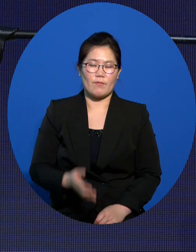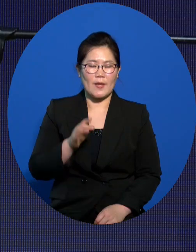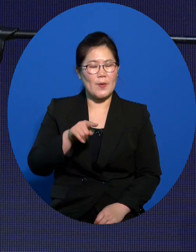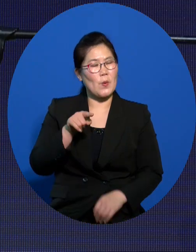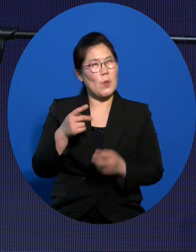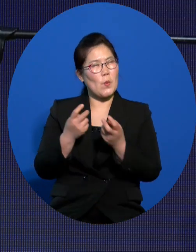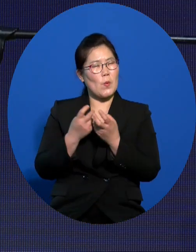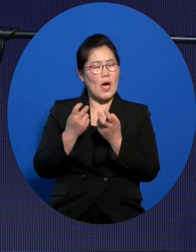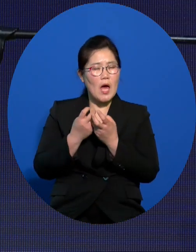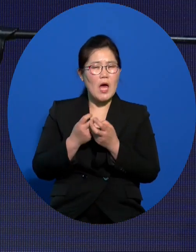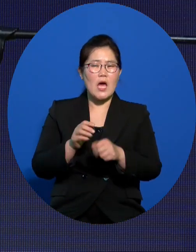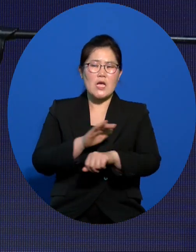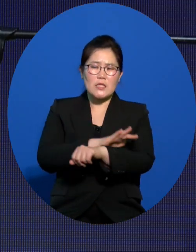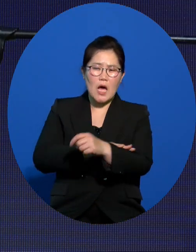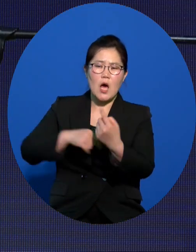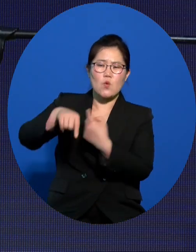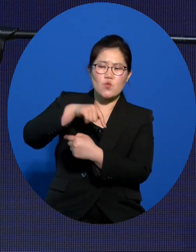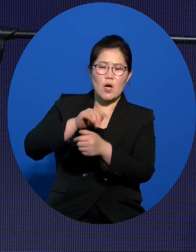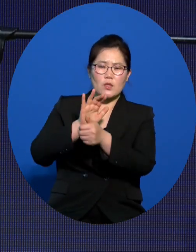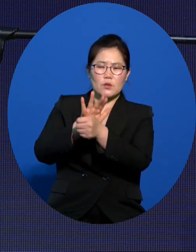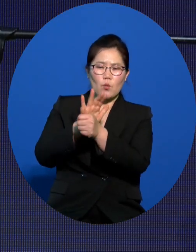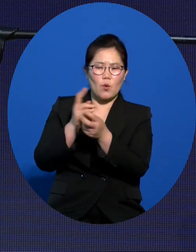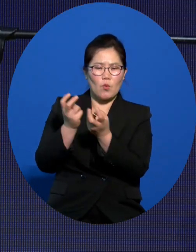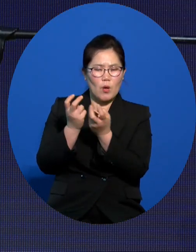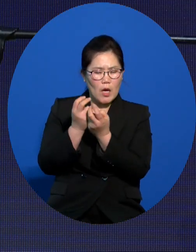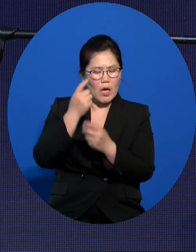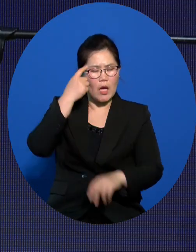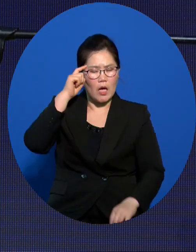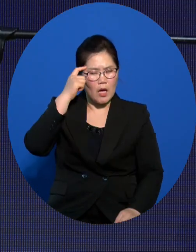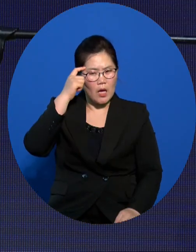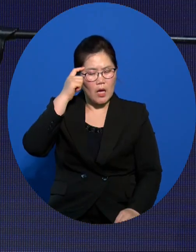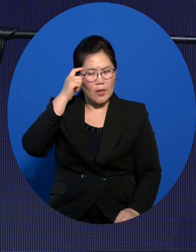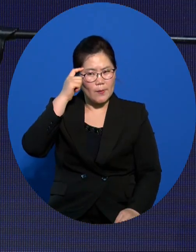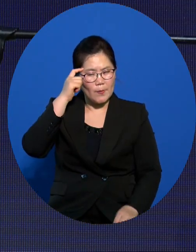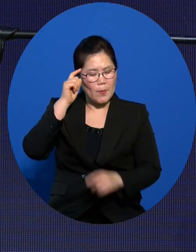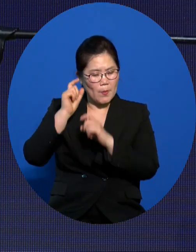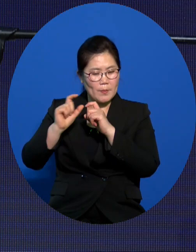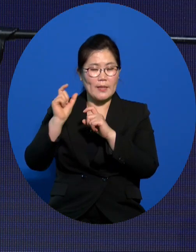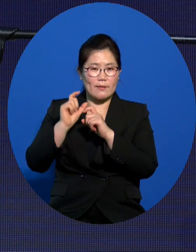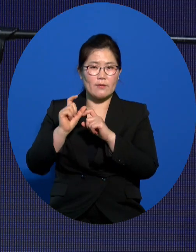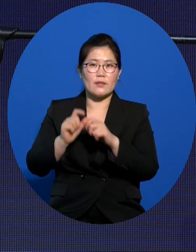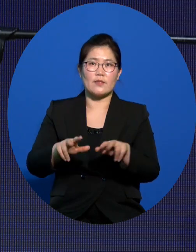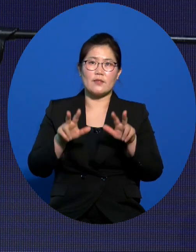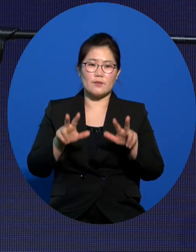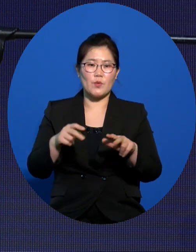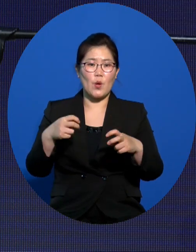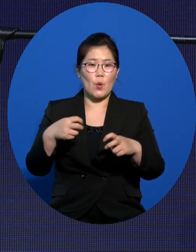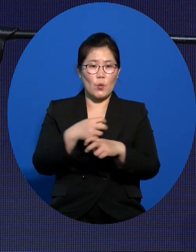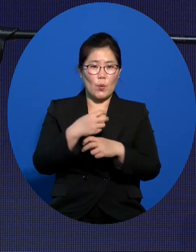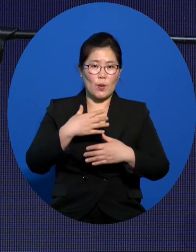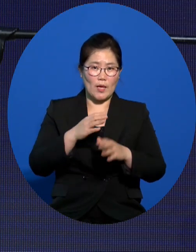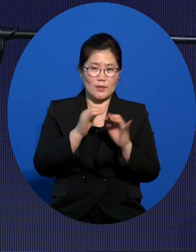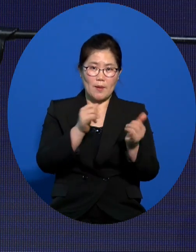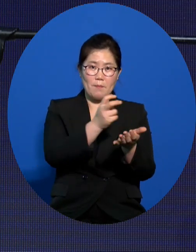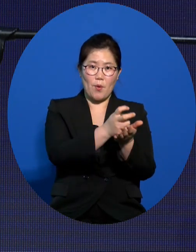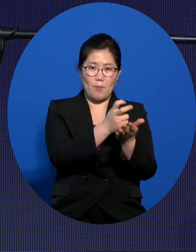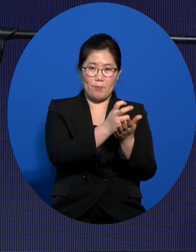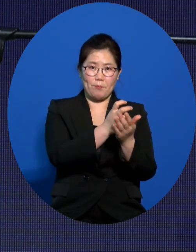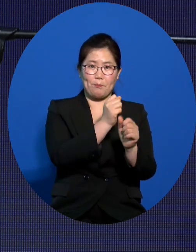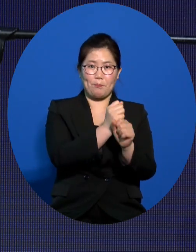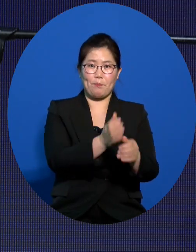And I thought about how can we secure such budget and human resources. First, the human resources.